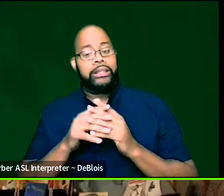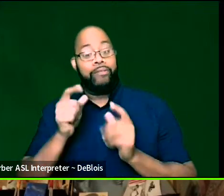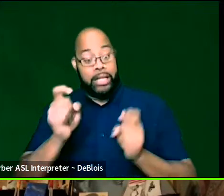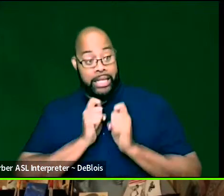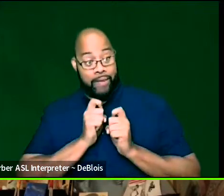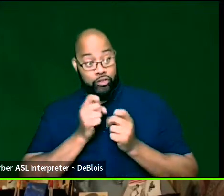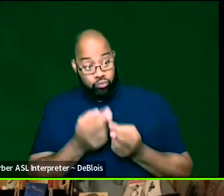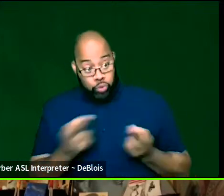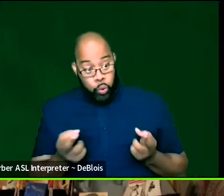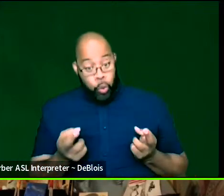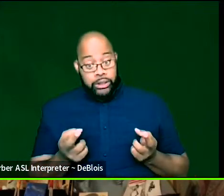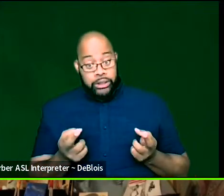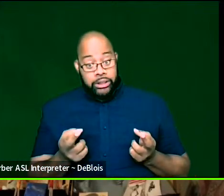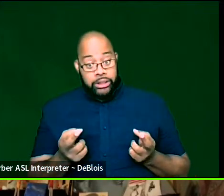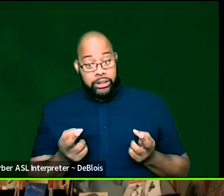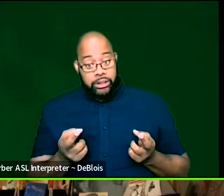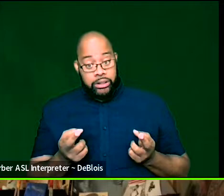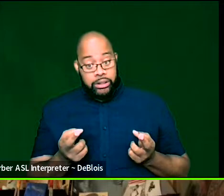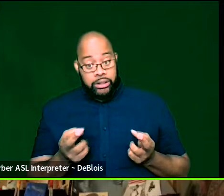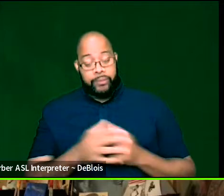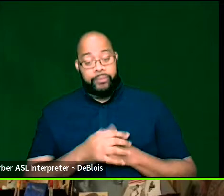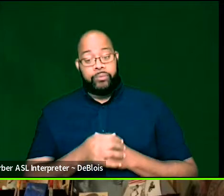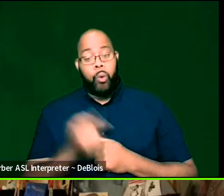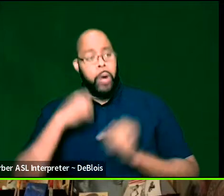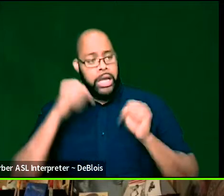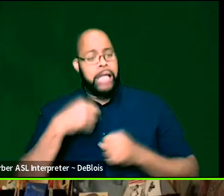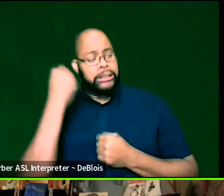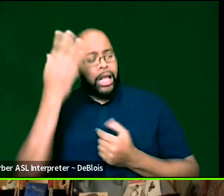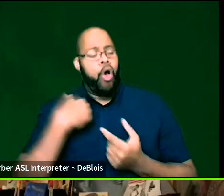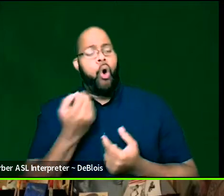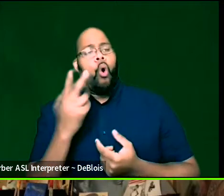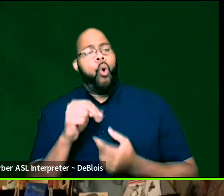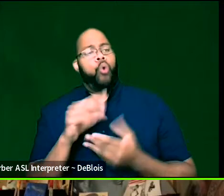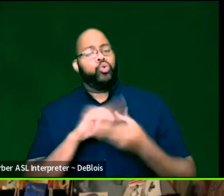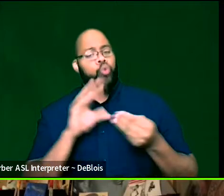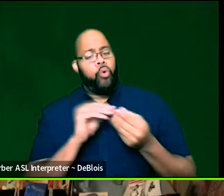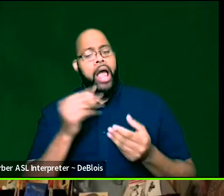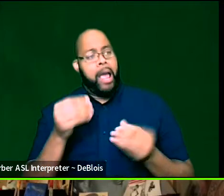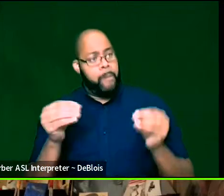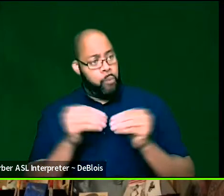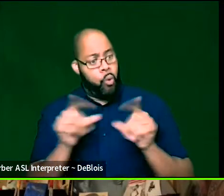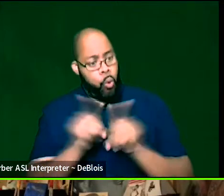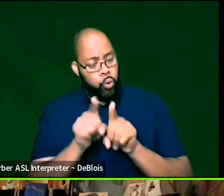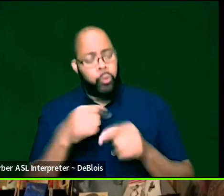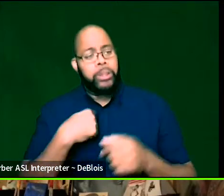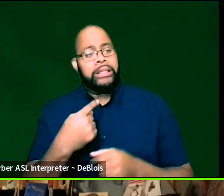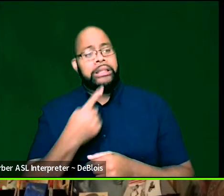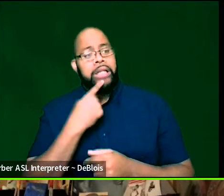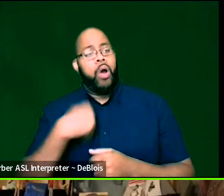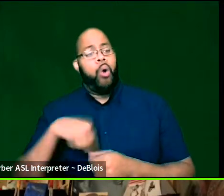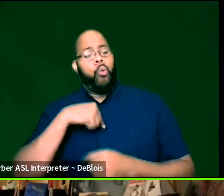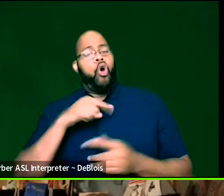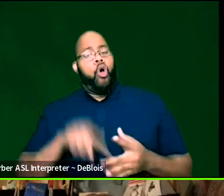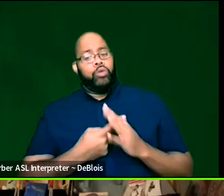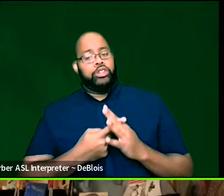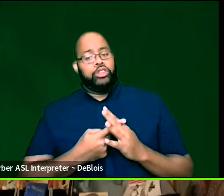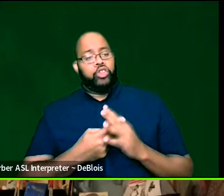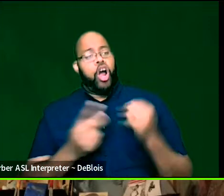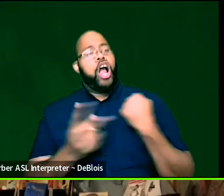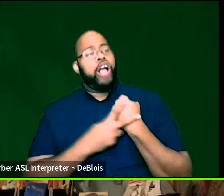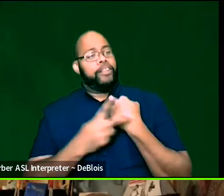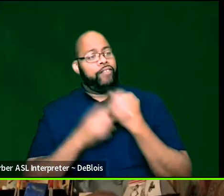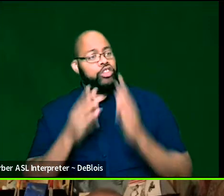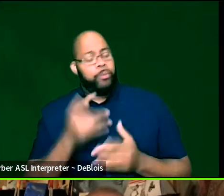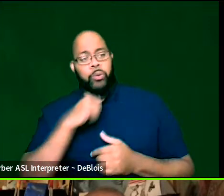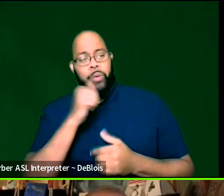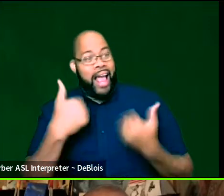us the resources, we can tell our own story. And furthermore, I would say we are the original conservationists because